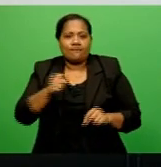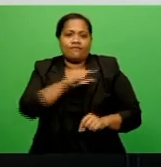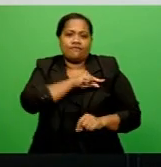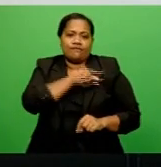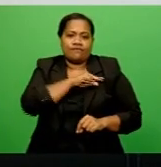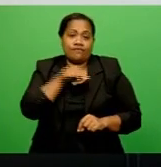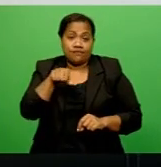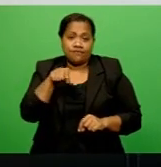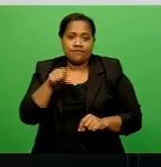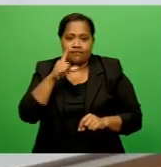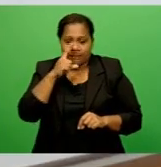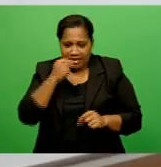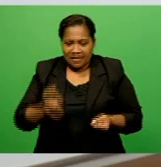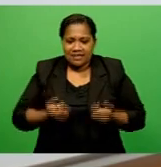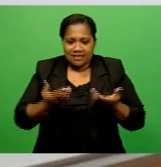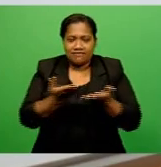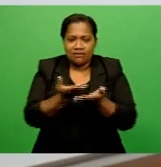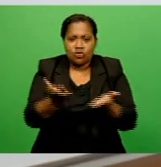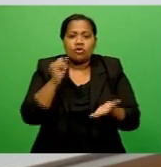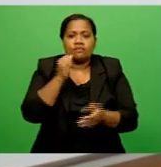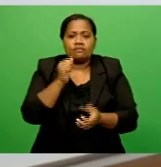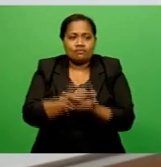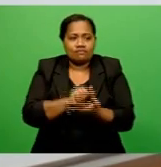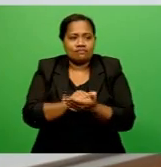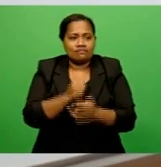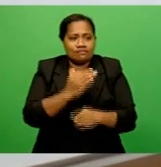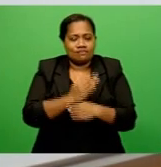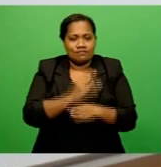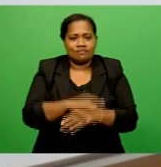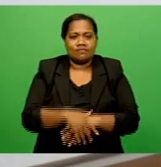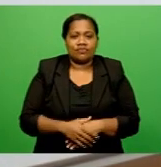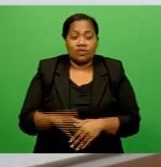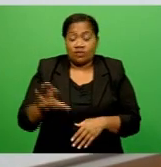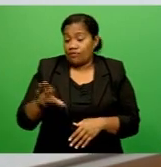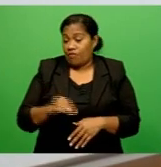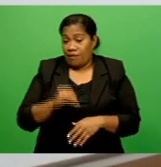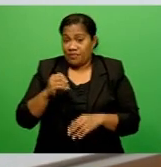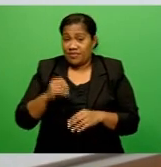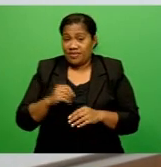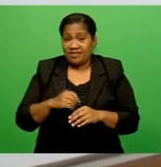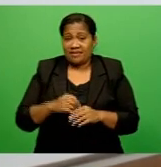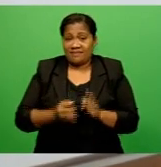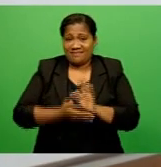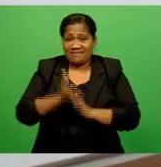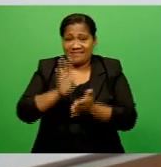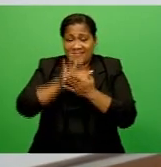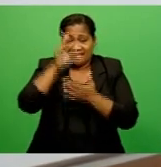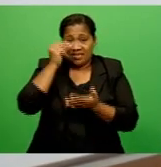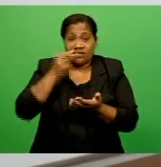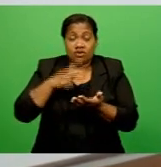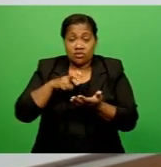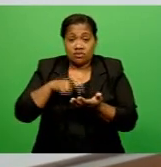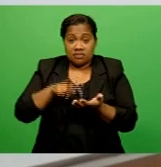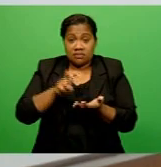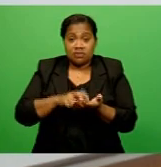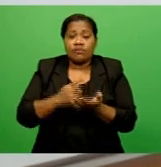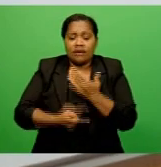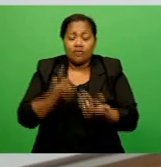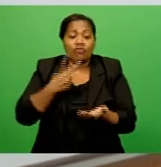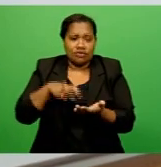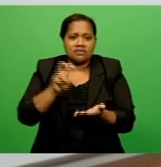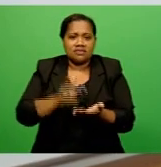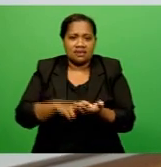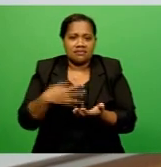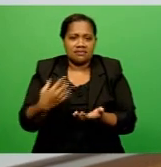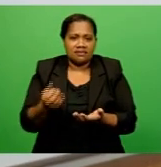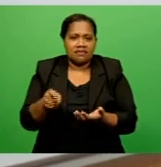a proper employment. Programs from the 41 higher education institutions are currently registered under the directory, which can